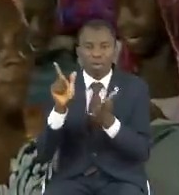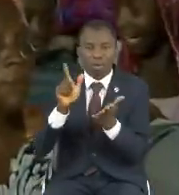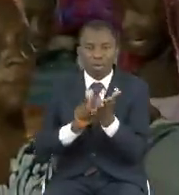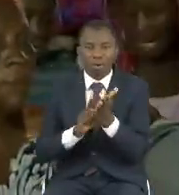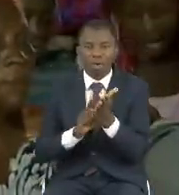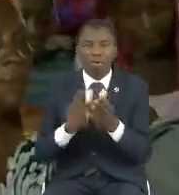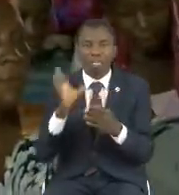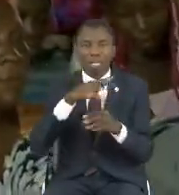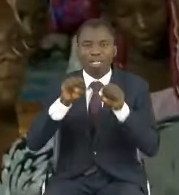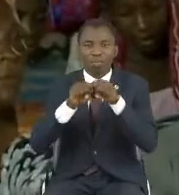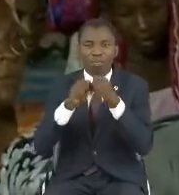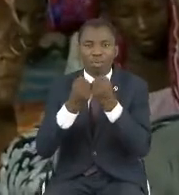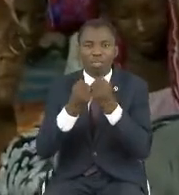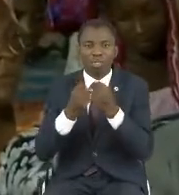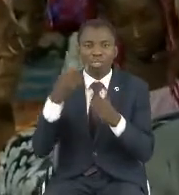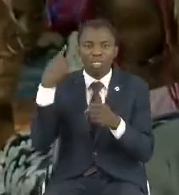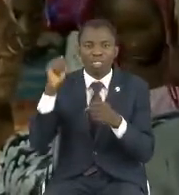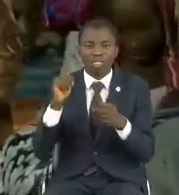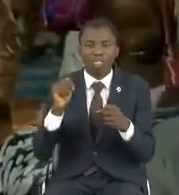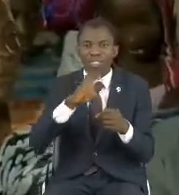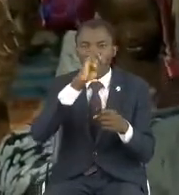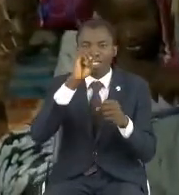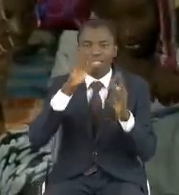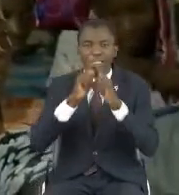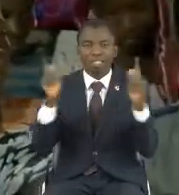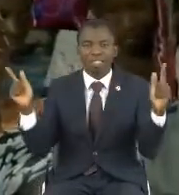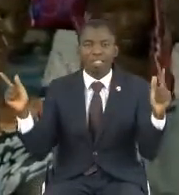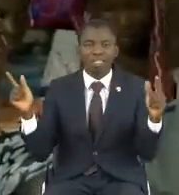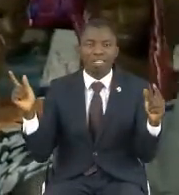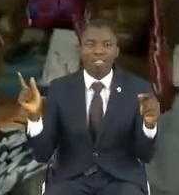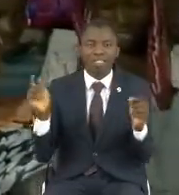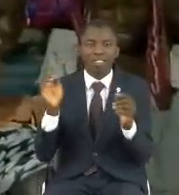the everlasting covenant.